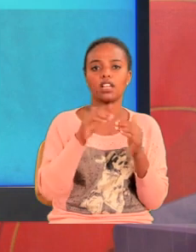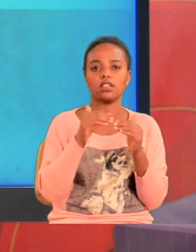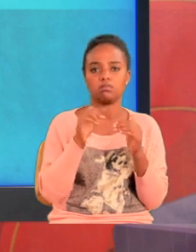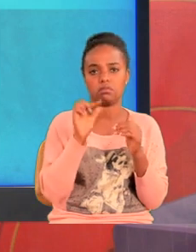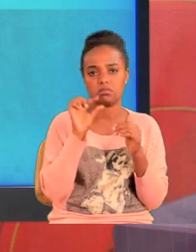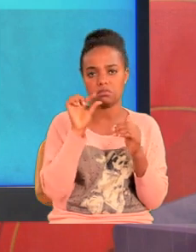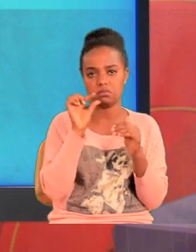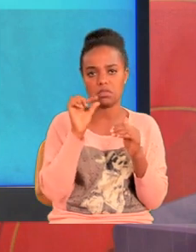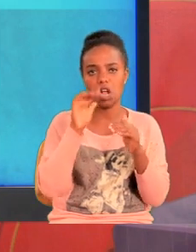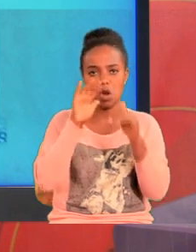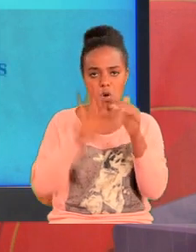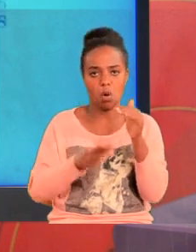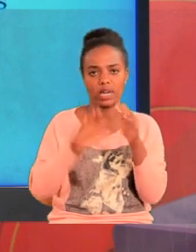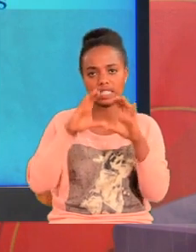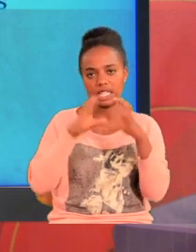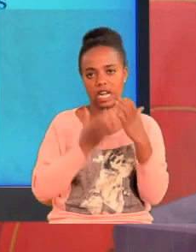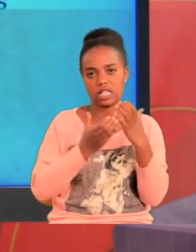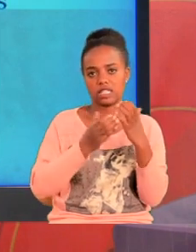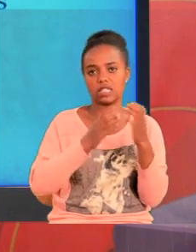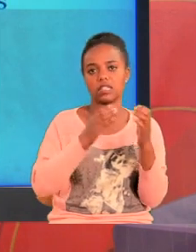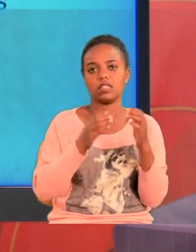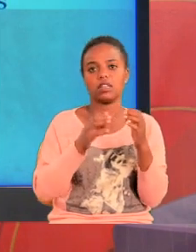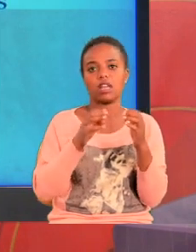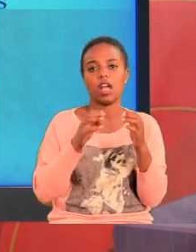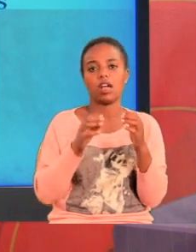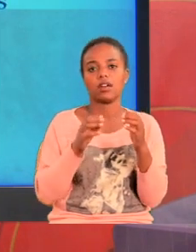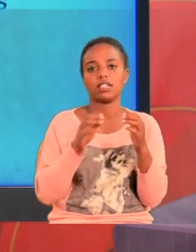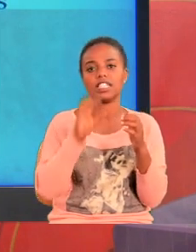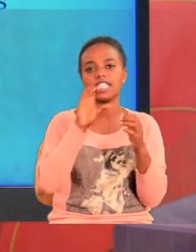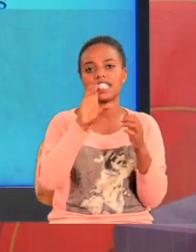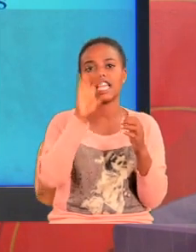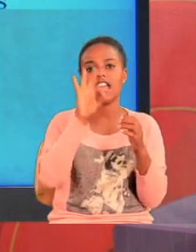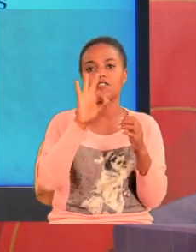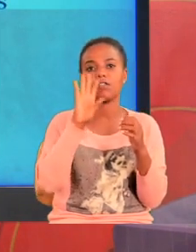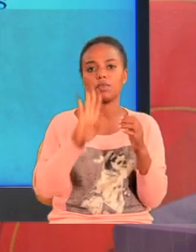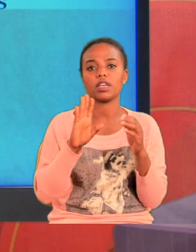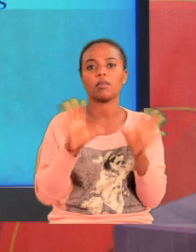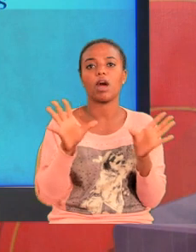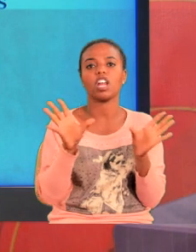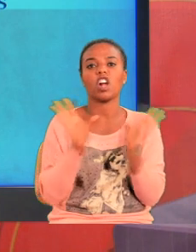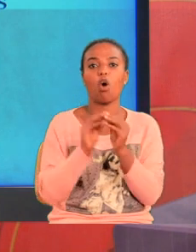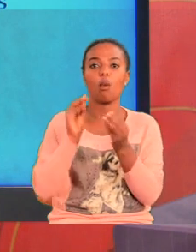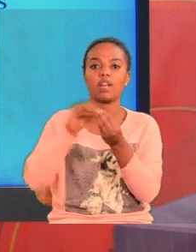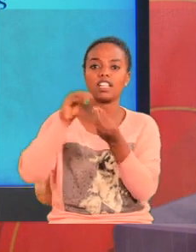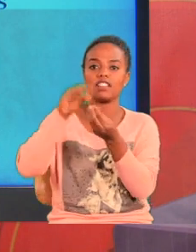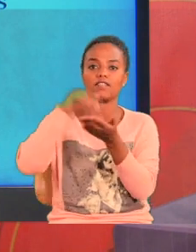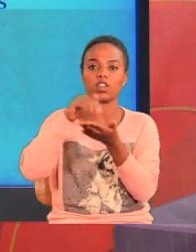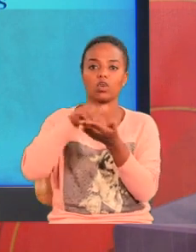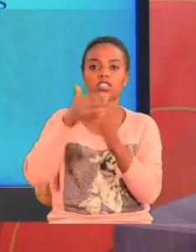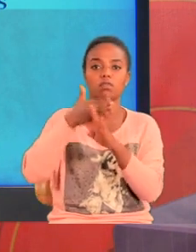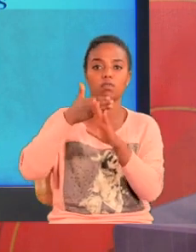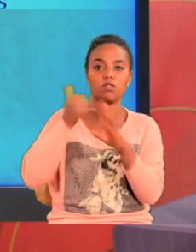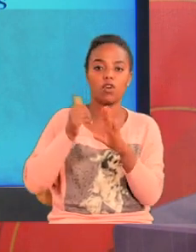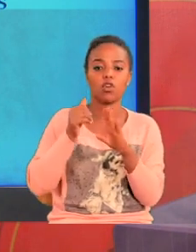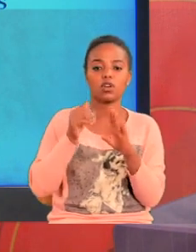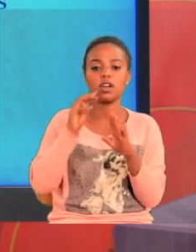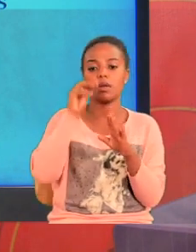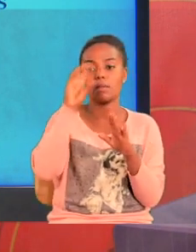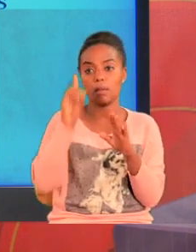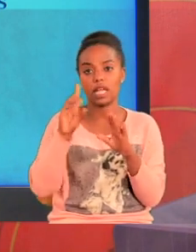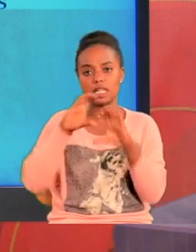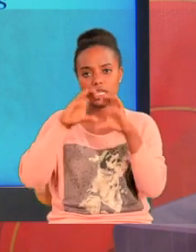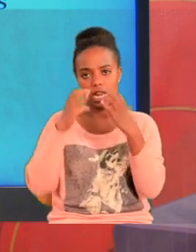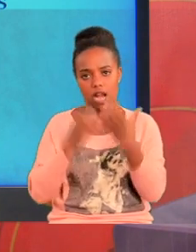median class. And CFB is this cumulative frequency before the median class.